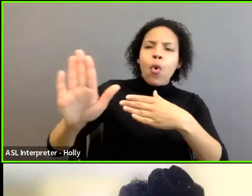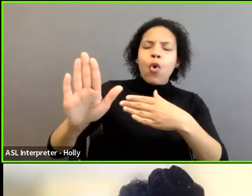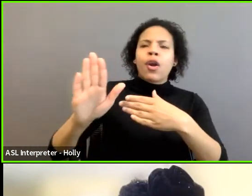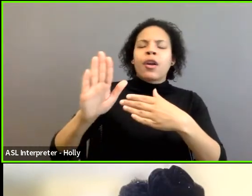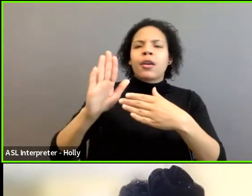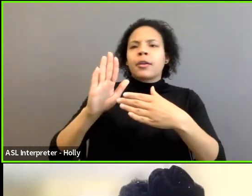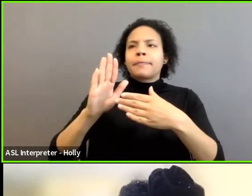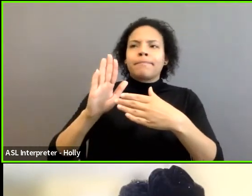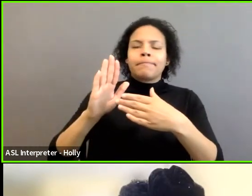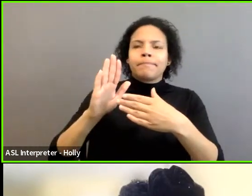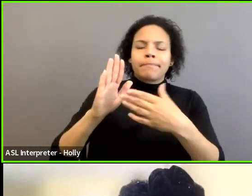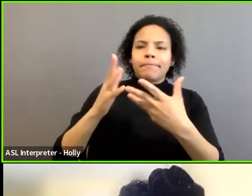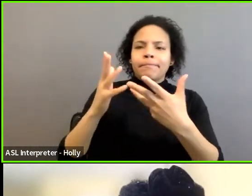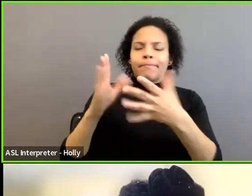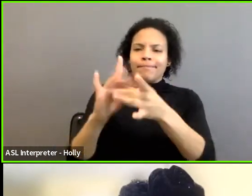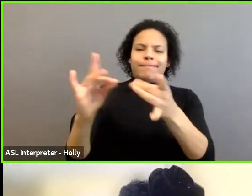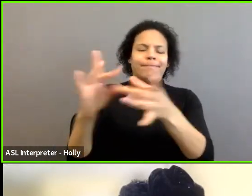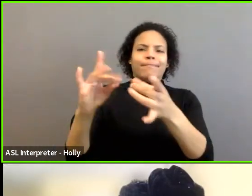Union concept.